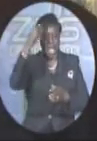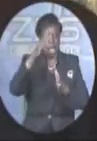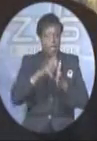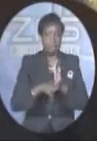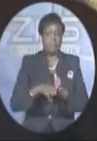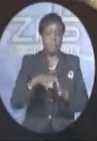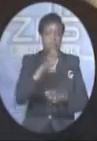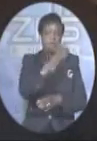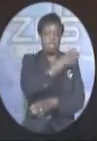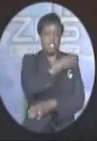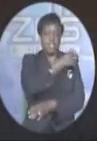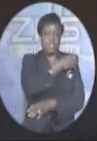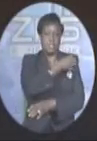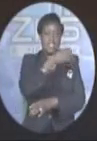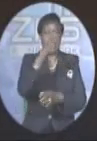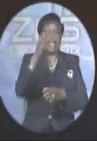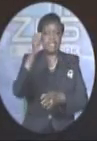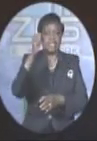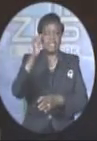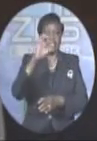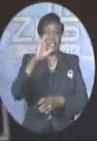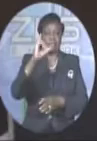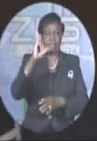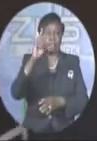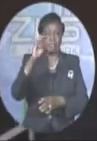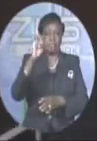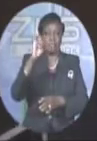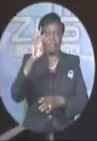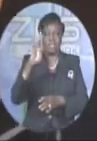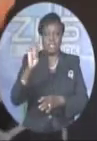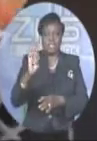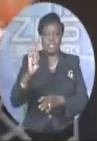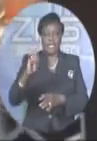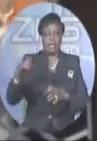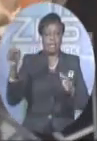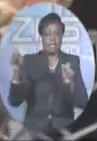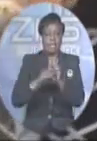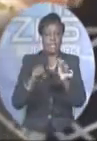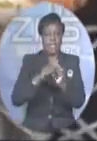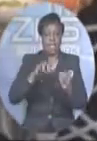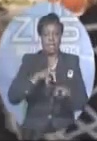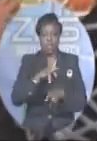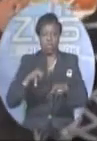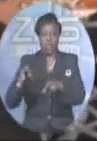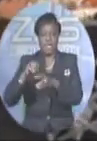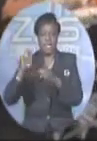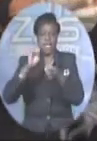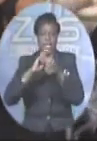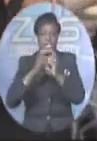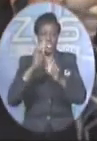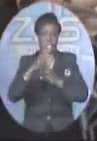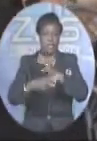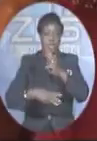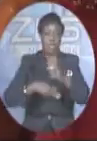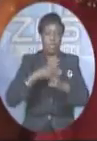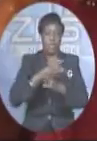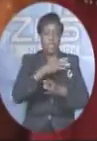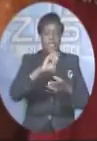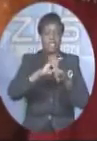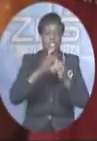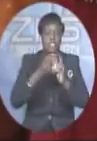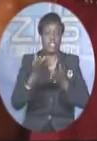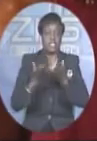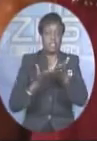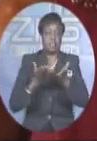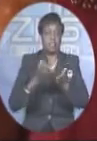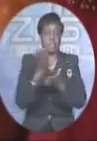event. Cyber attacks, roaming in the digital world, and the reliability of networks and devices for digital services are